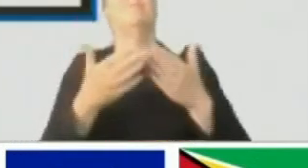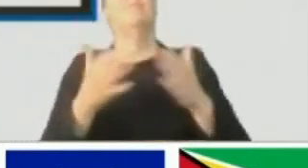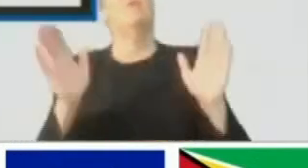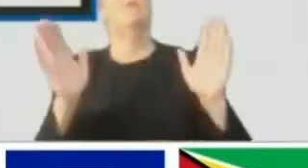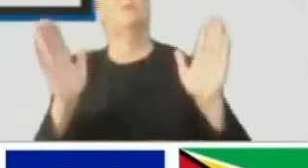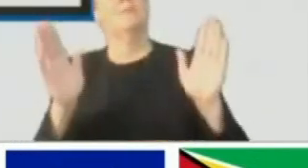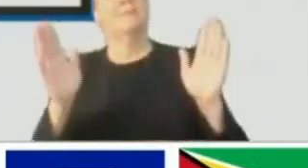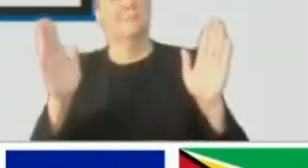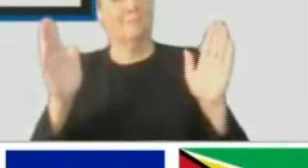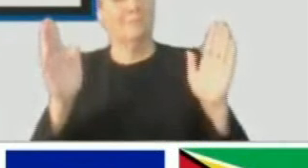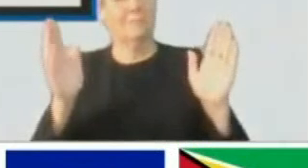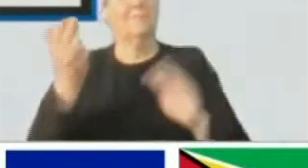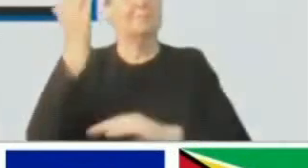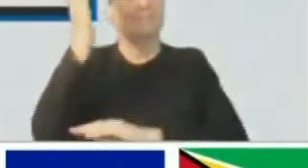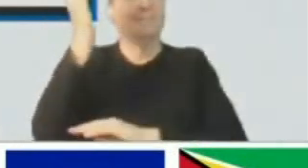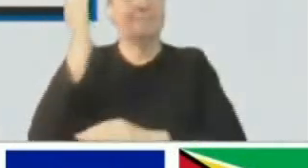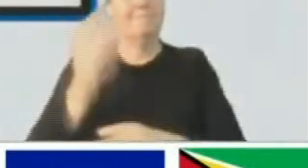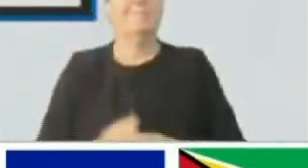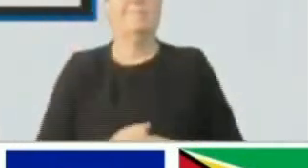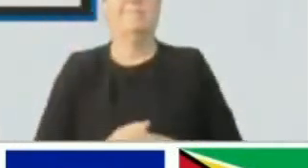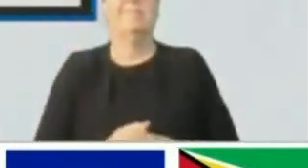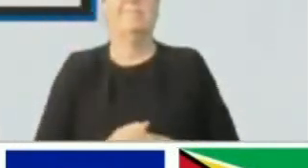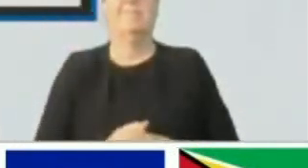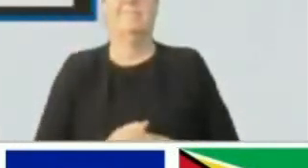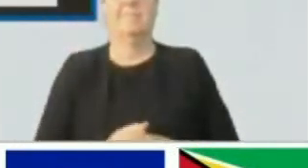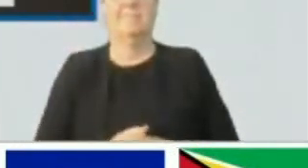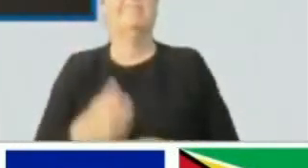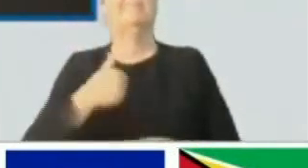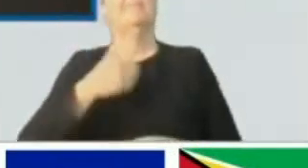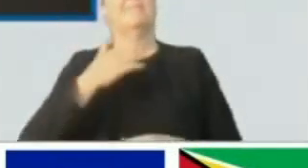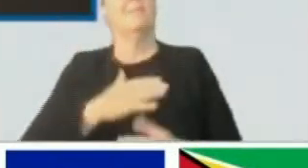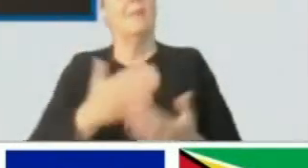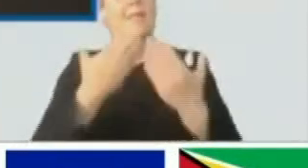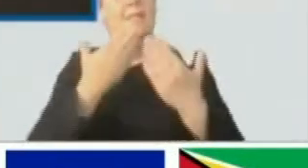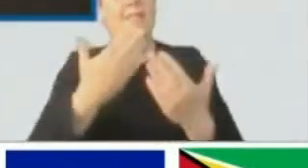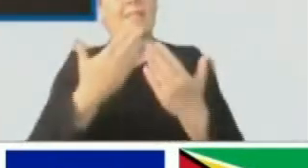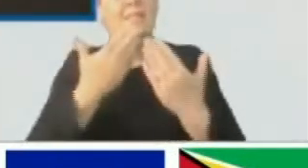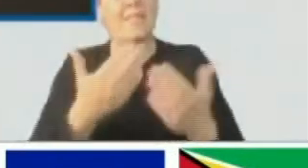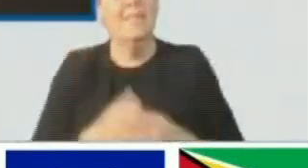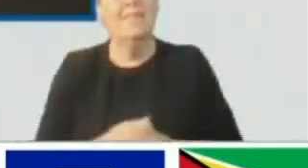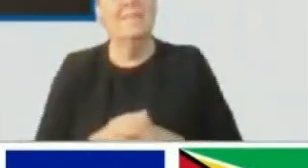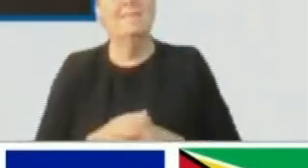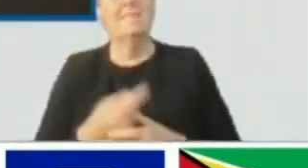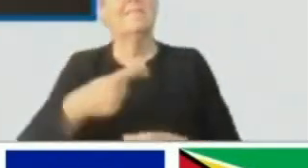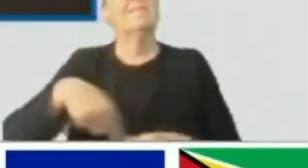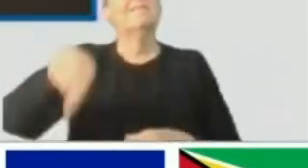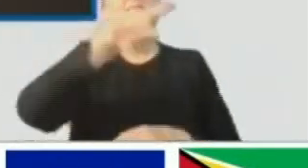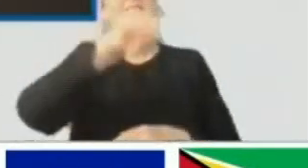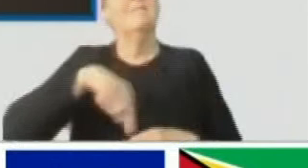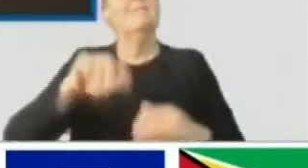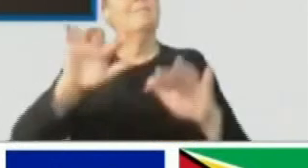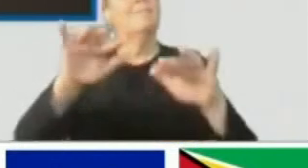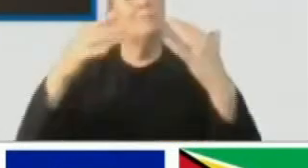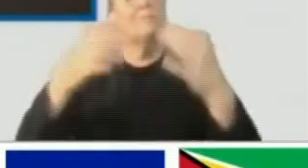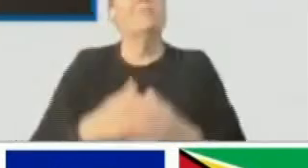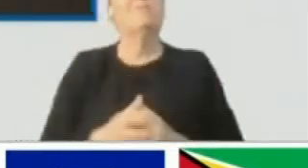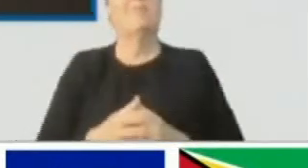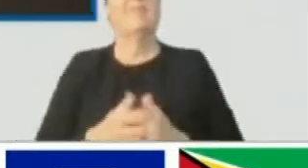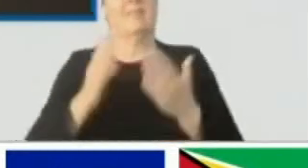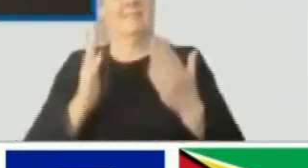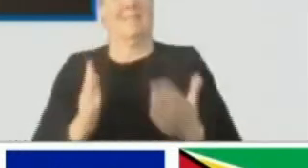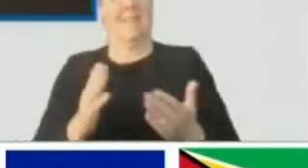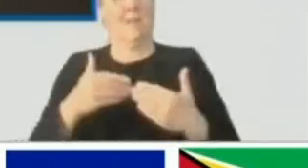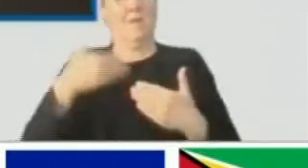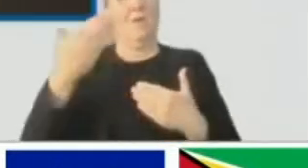We'd like to thank you for joining, for being with us. We will be having a break after this. I think there is a coffee break for those of you in